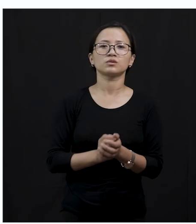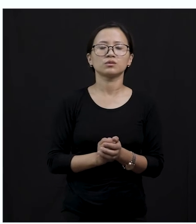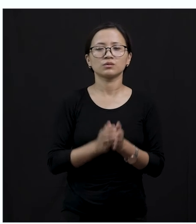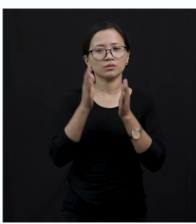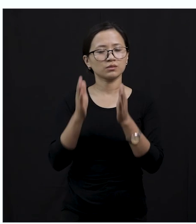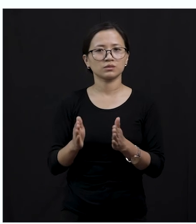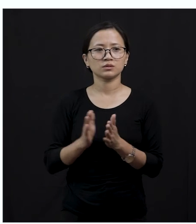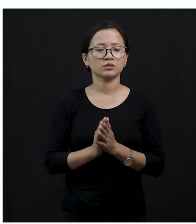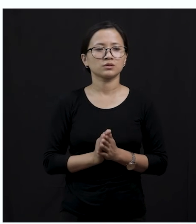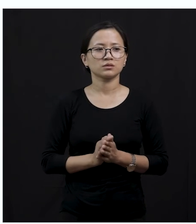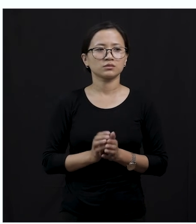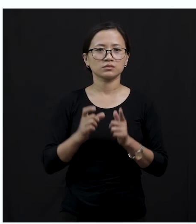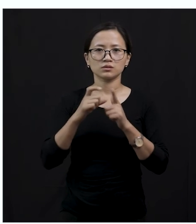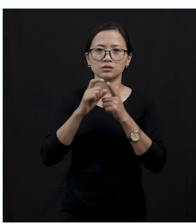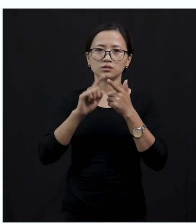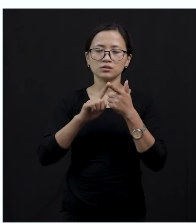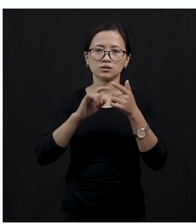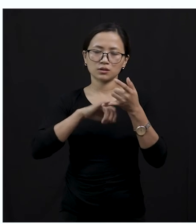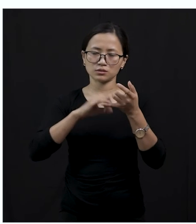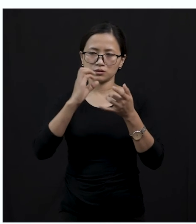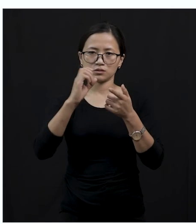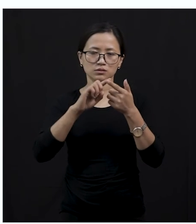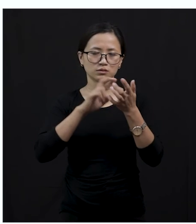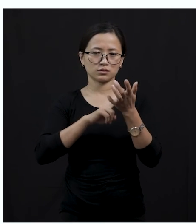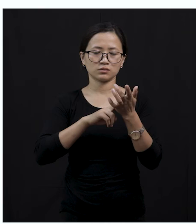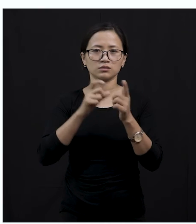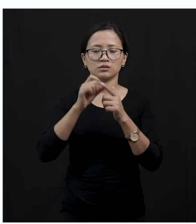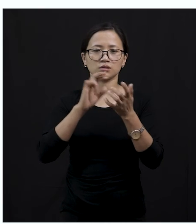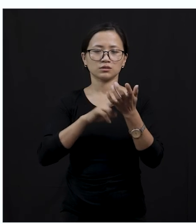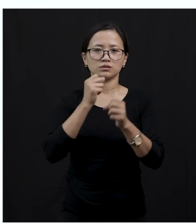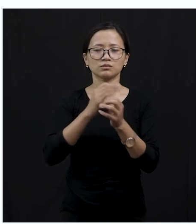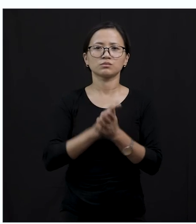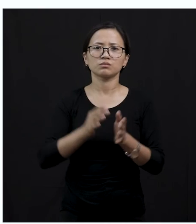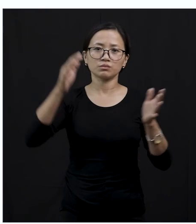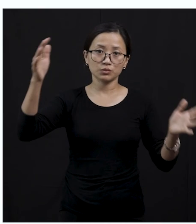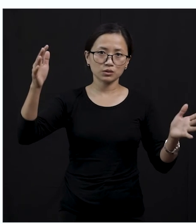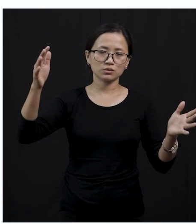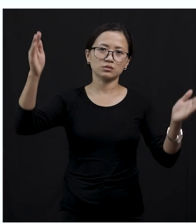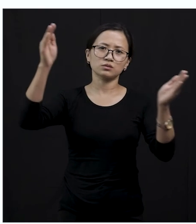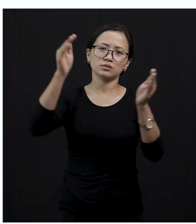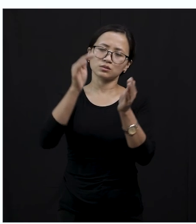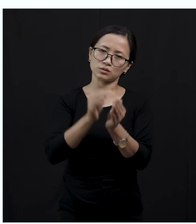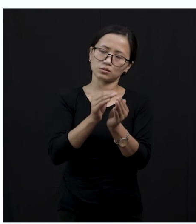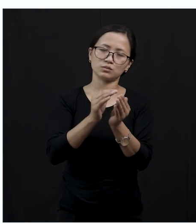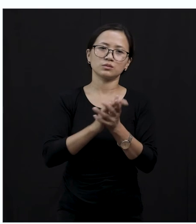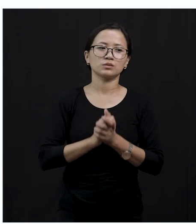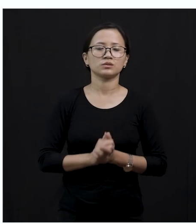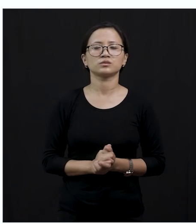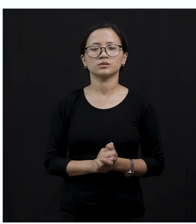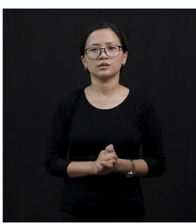order. Descending means from big to small. You have to identify the biggest number and